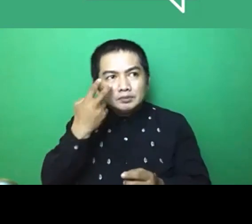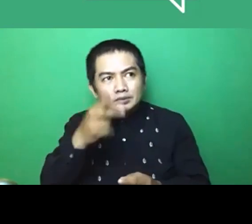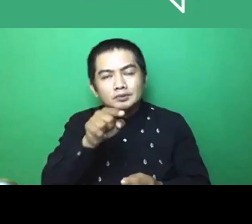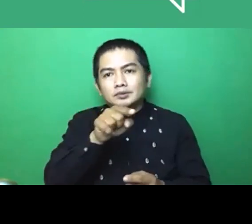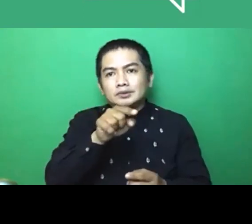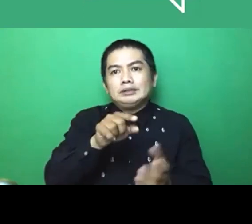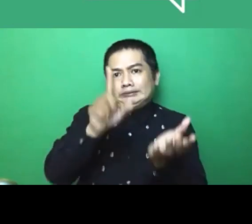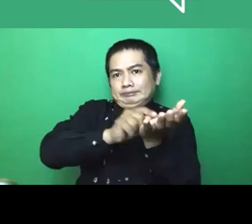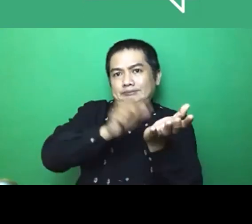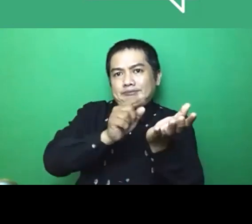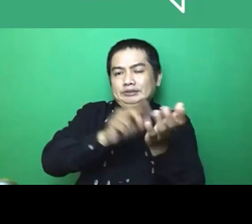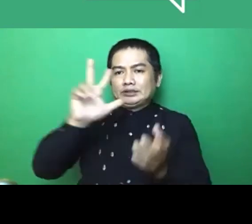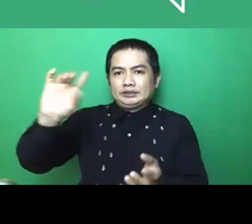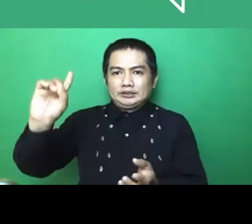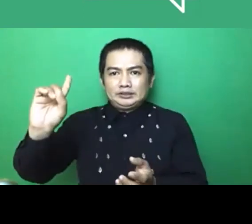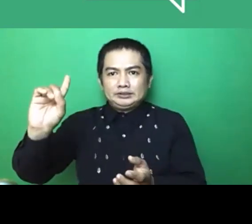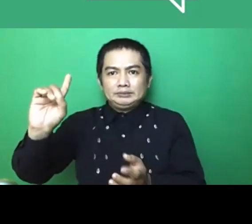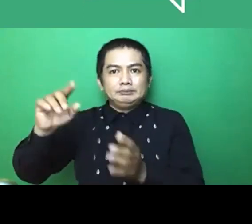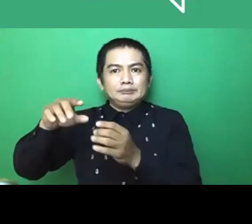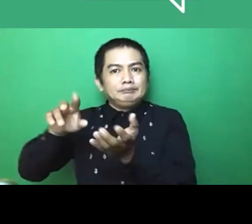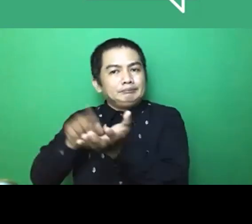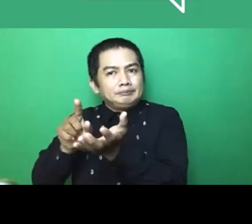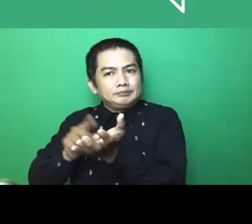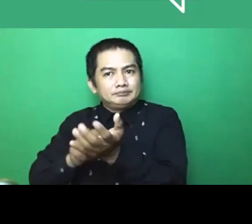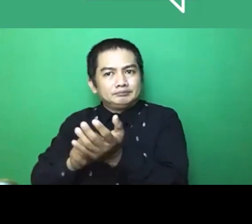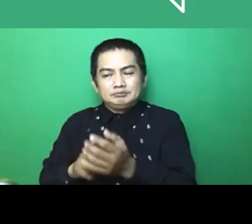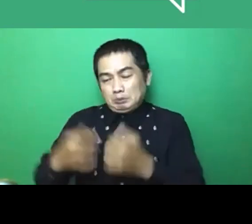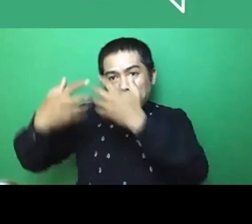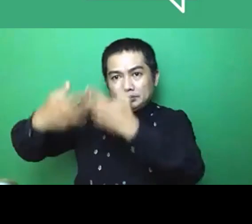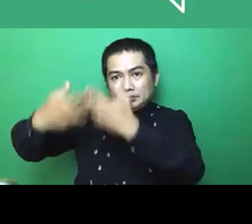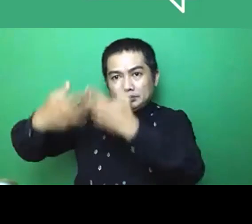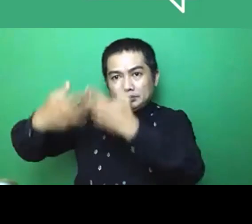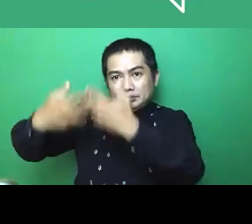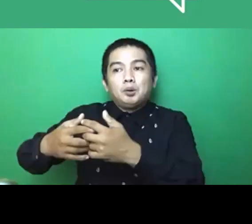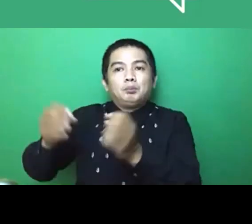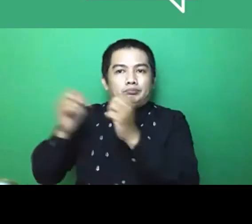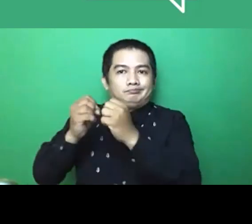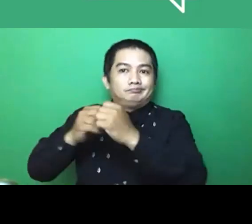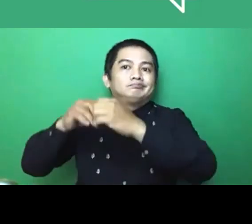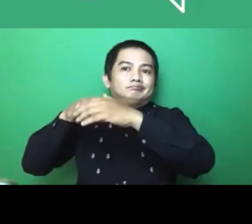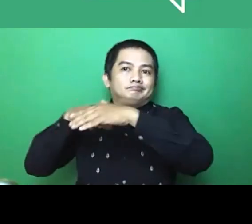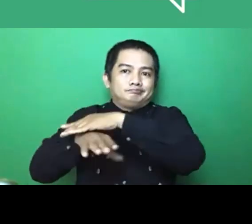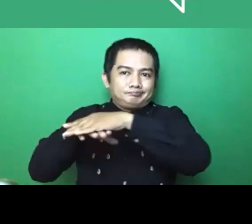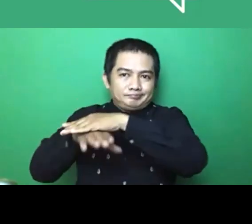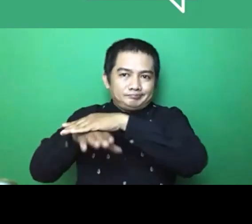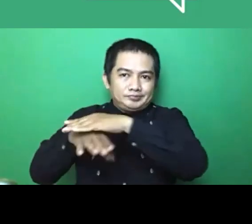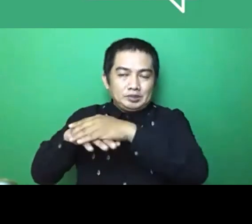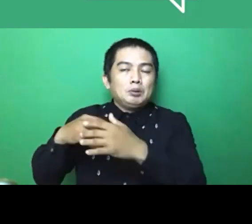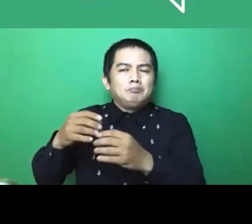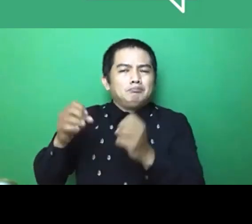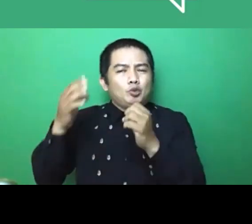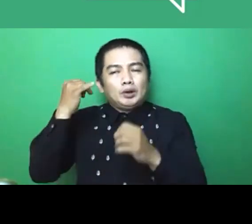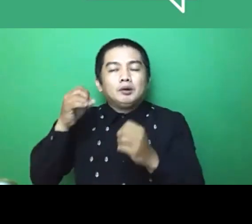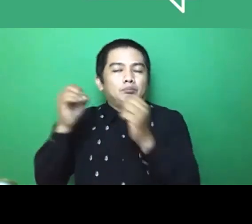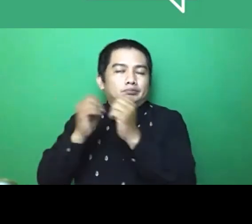printer. So I would say that the machines themselves have become more accessible for many reasons.